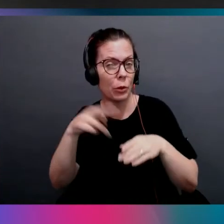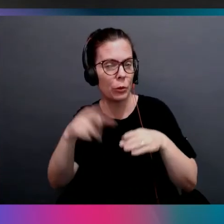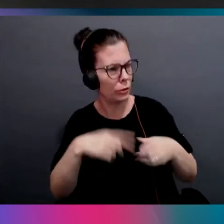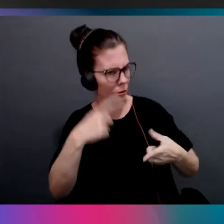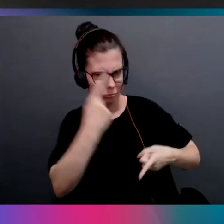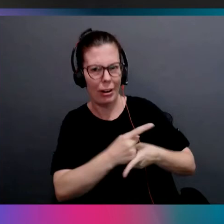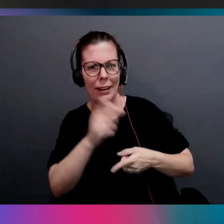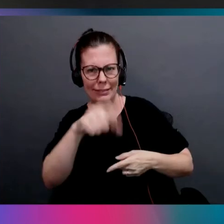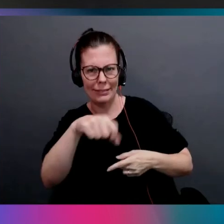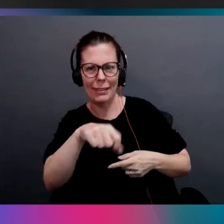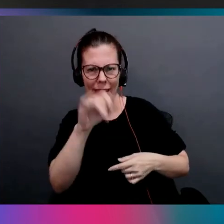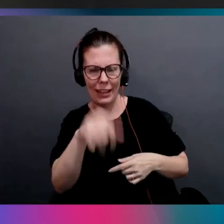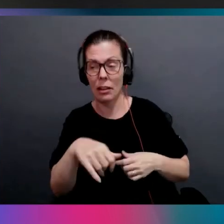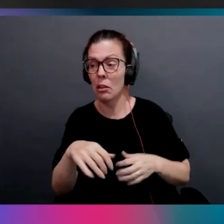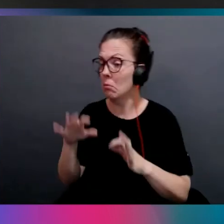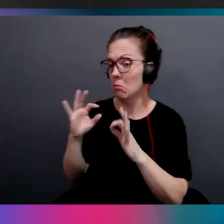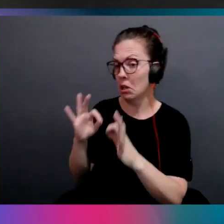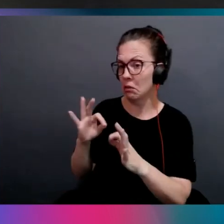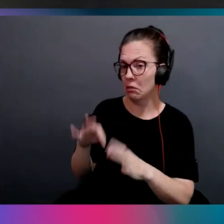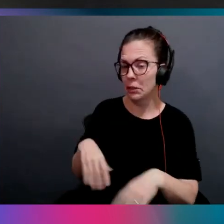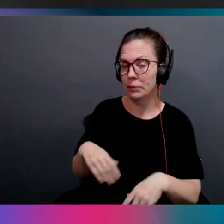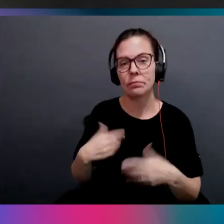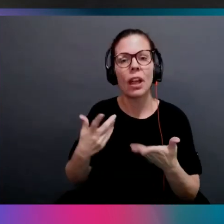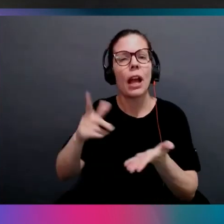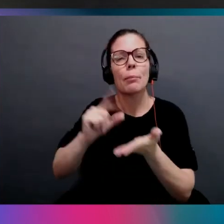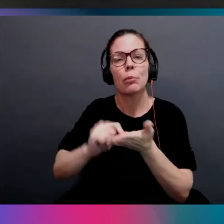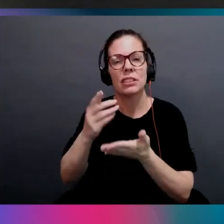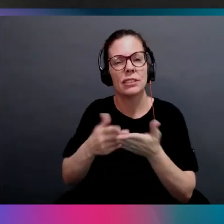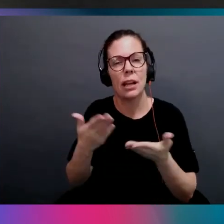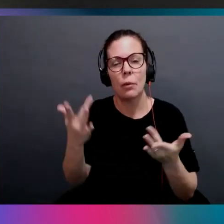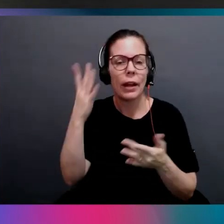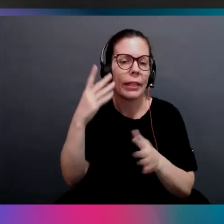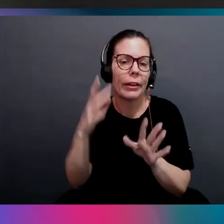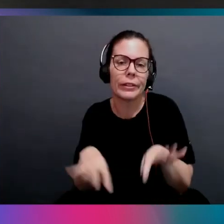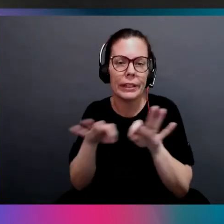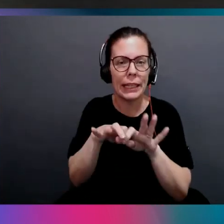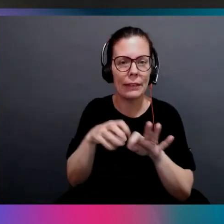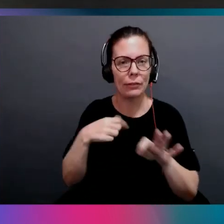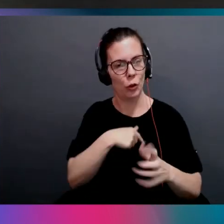Yep. I just printed off some of these things here because these are key to what we're doing. We